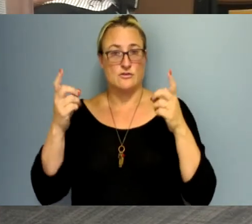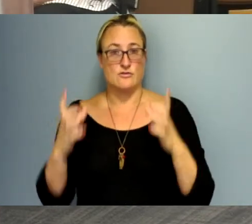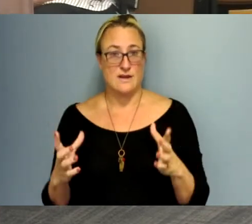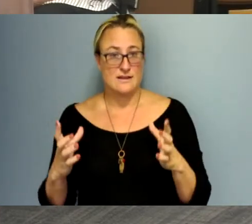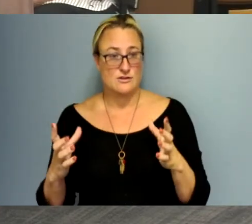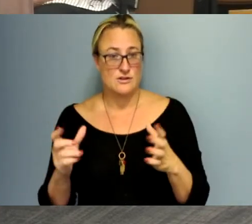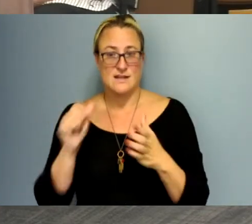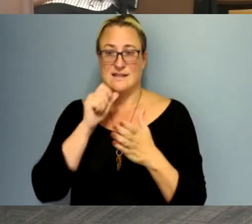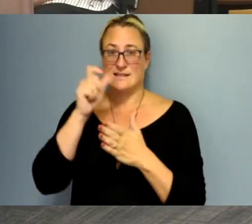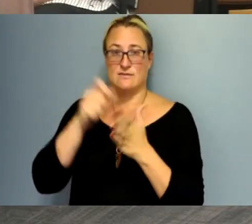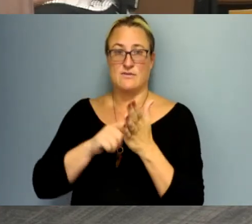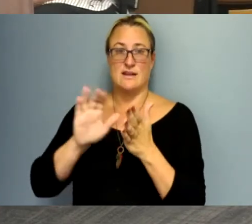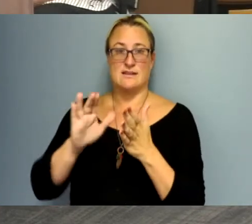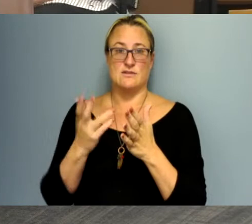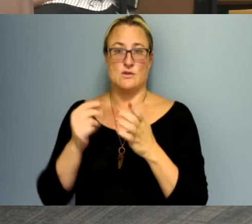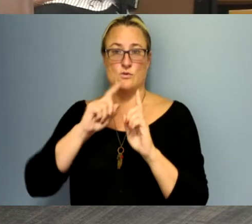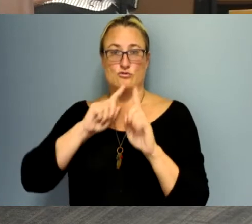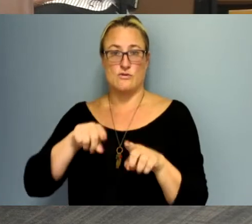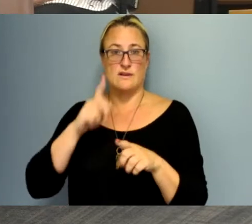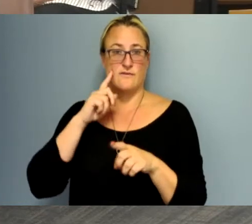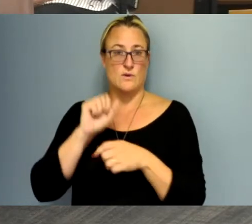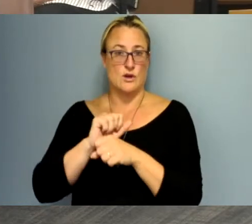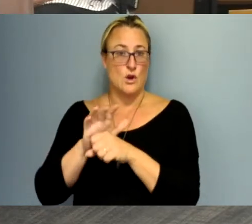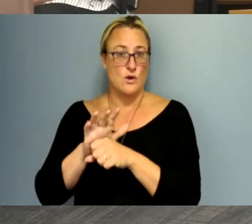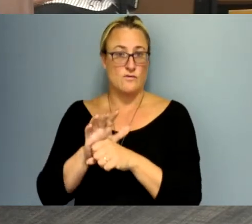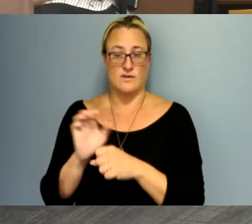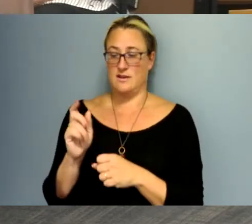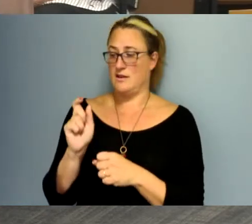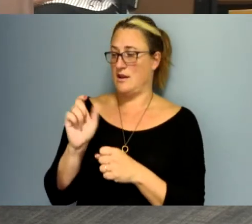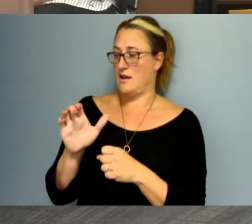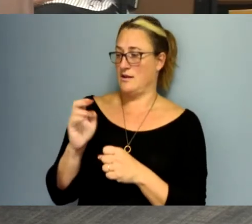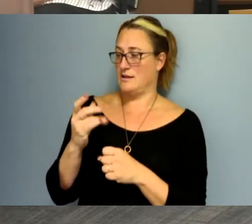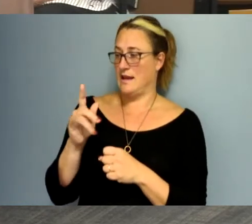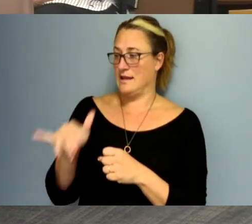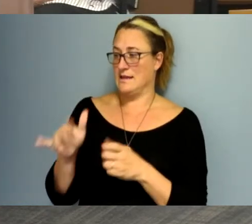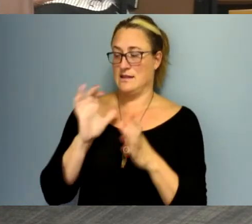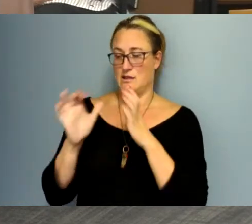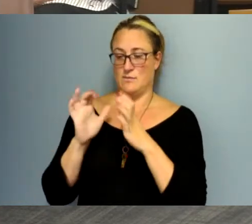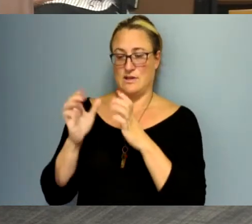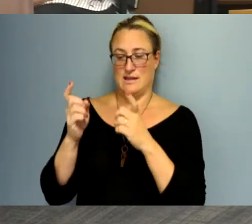write his own directive for COVID. Eric Nagy, the communication